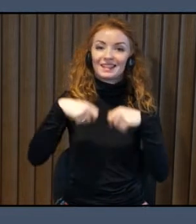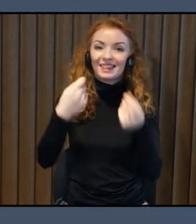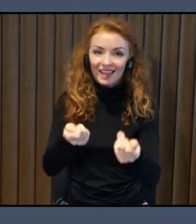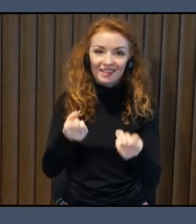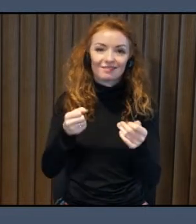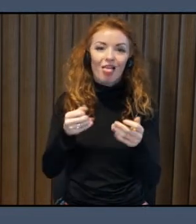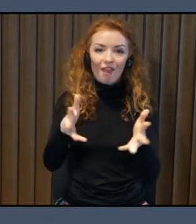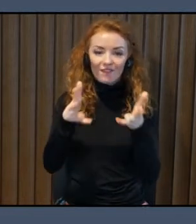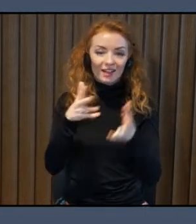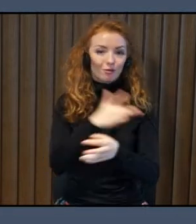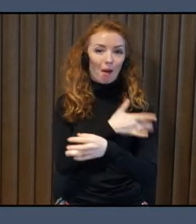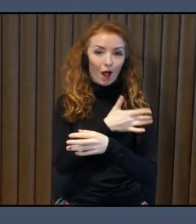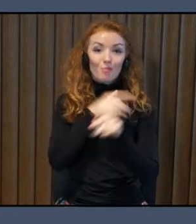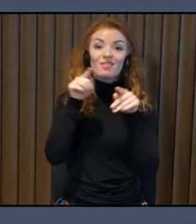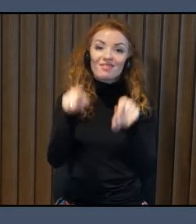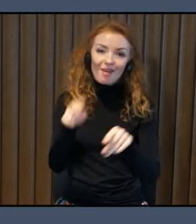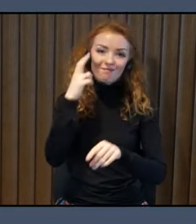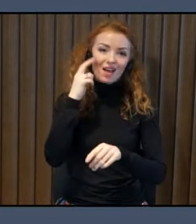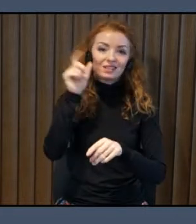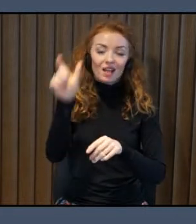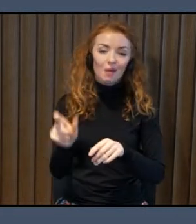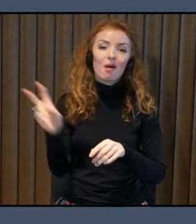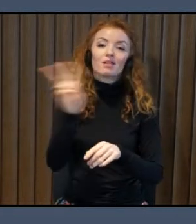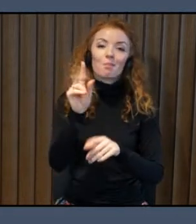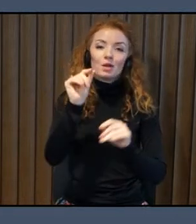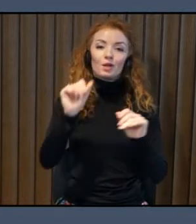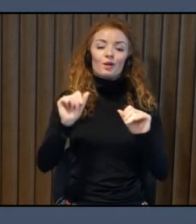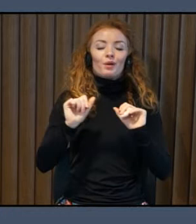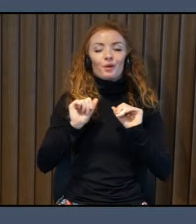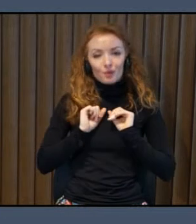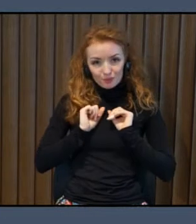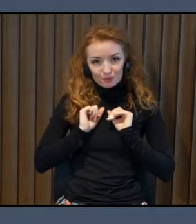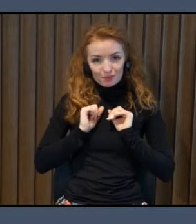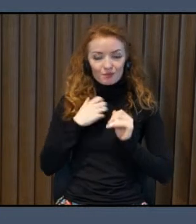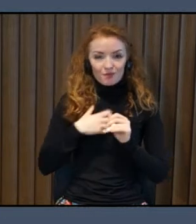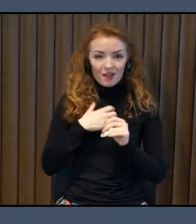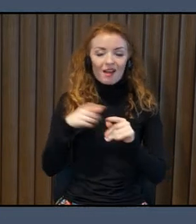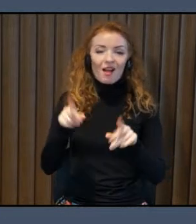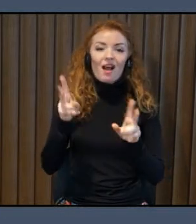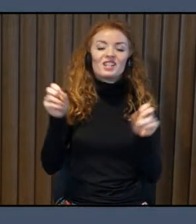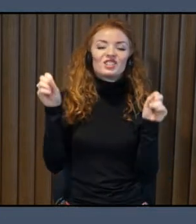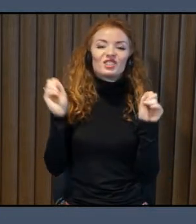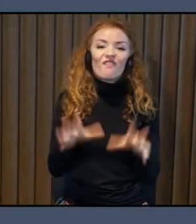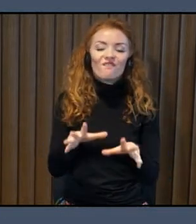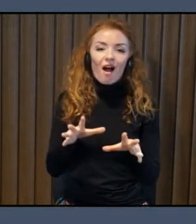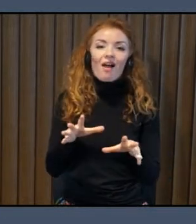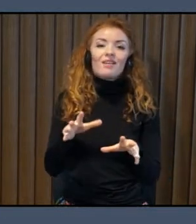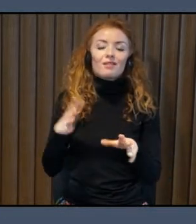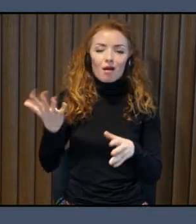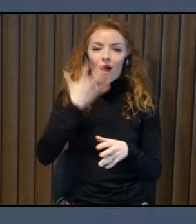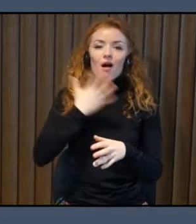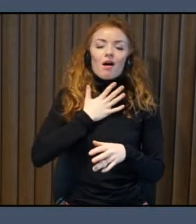this is already built and provides efficient services for people